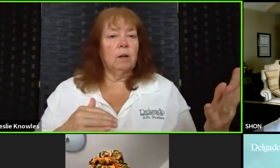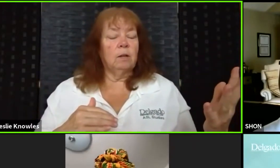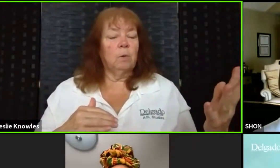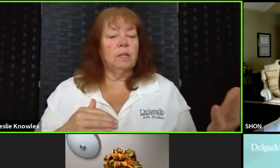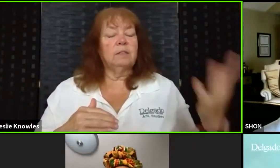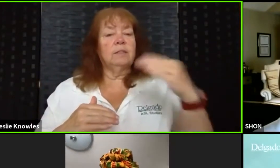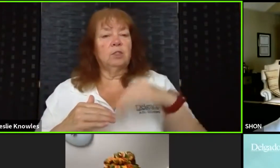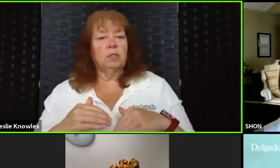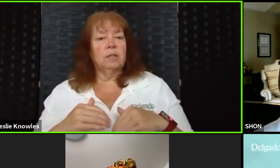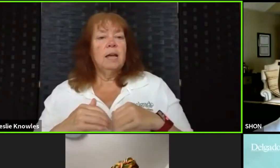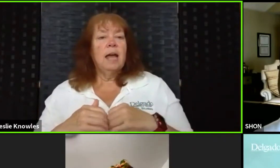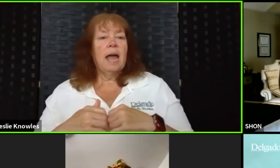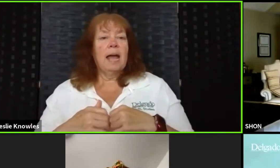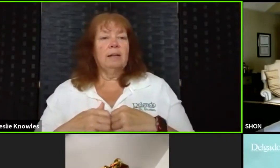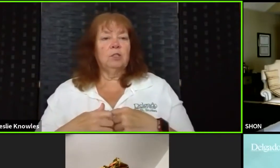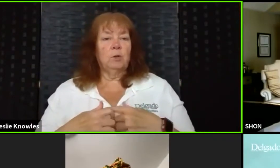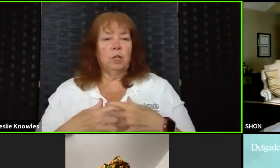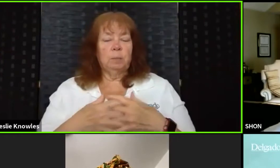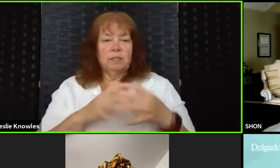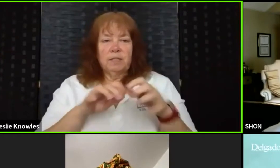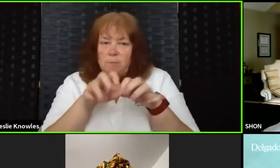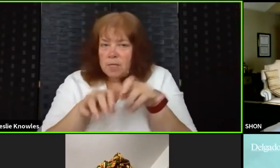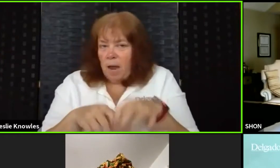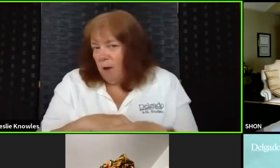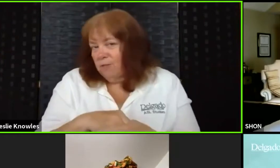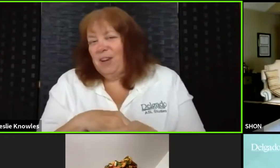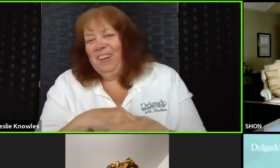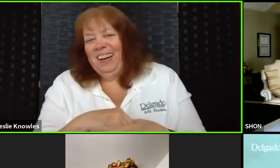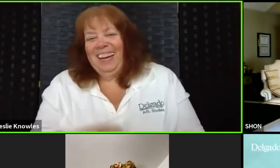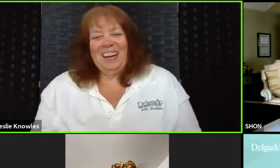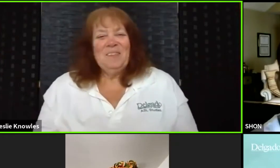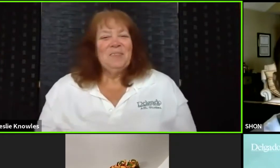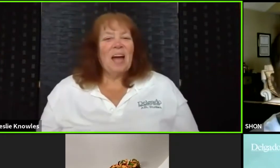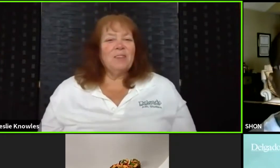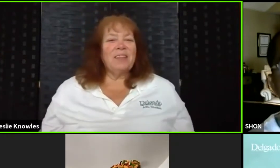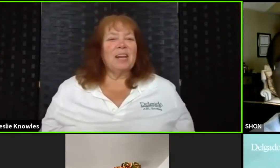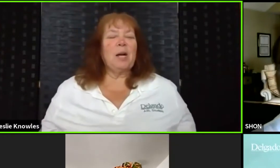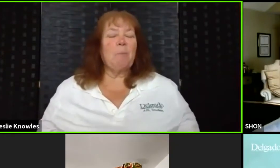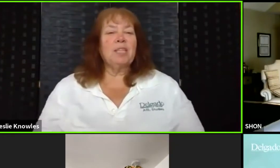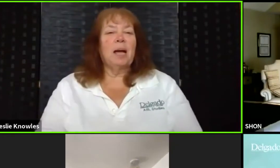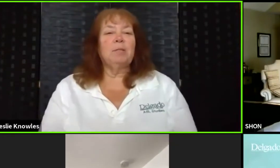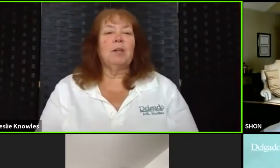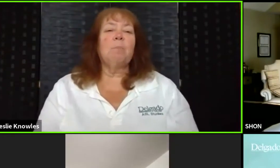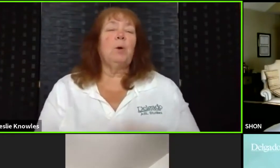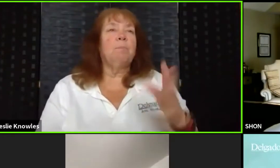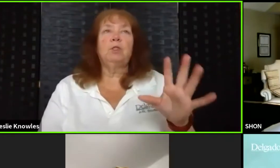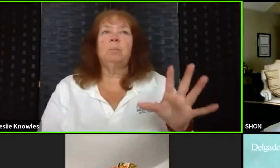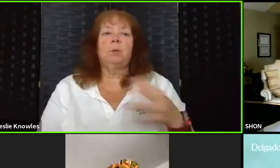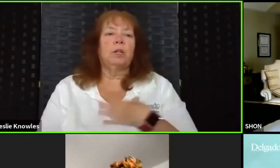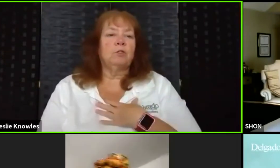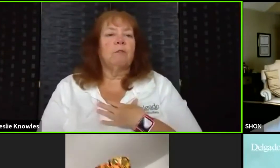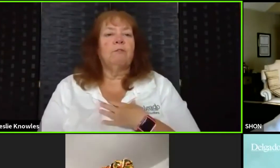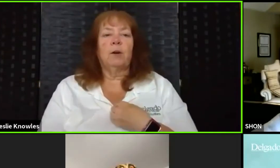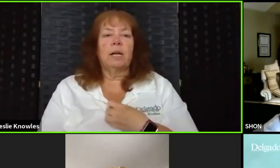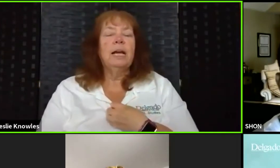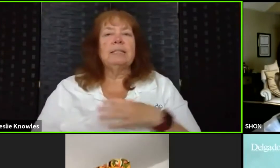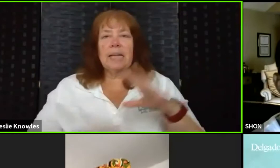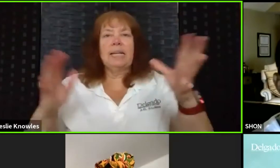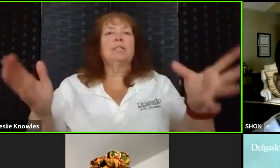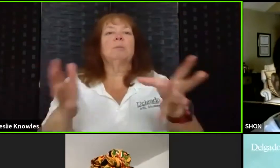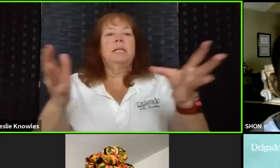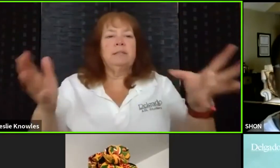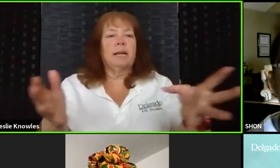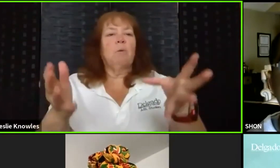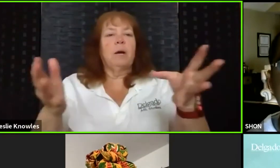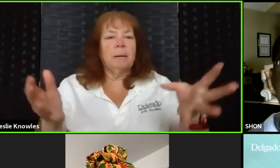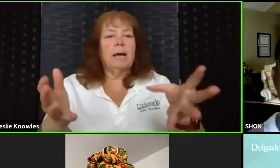their organization. And so can you please give them the time off? So I've done that a couple times, and most employers are very, it's like,